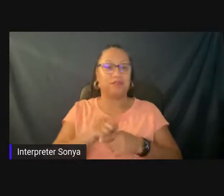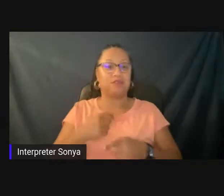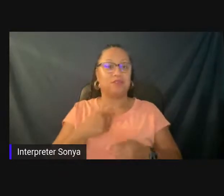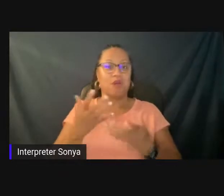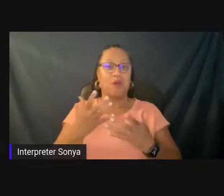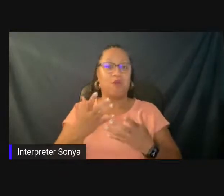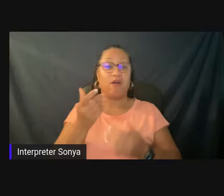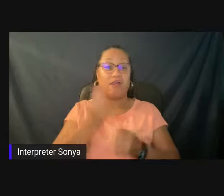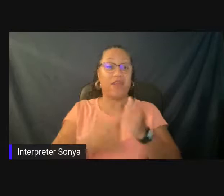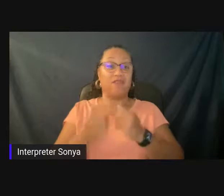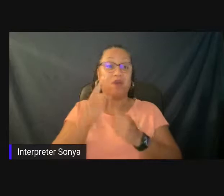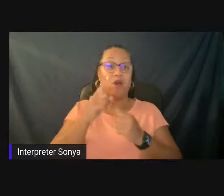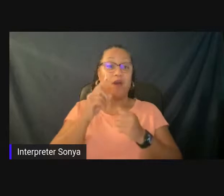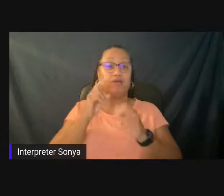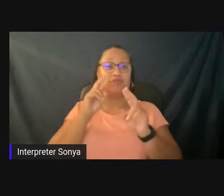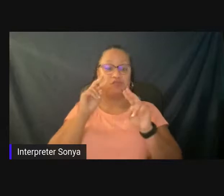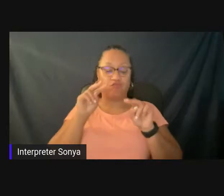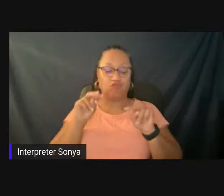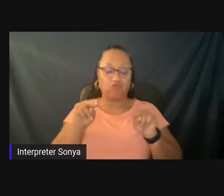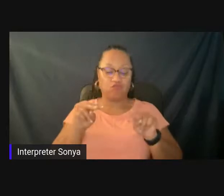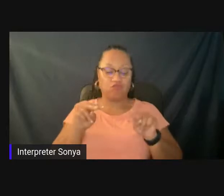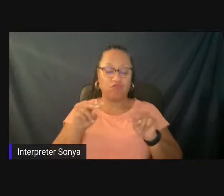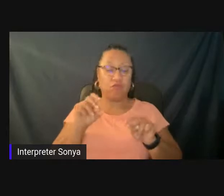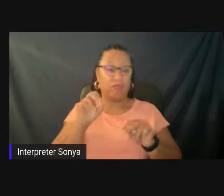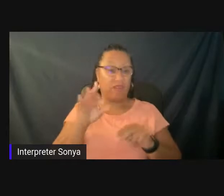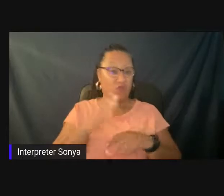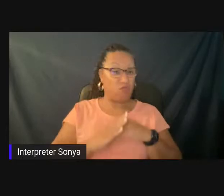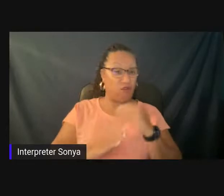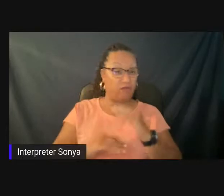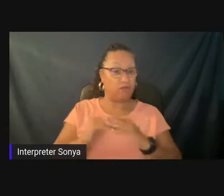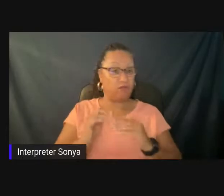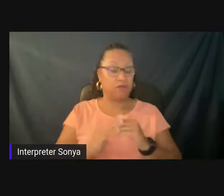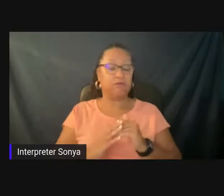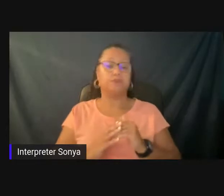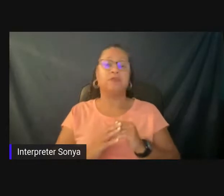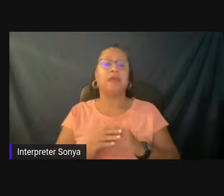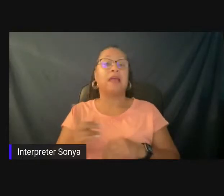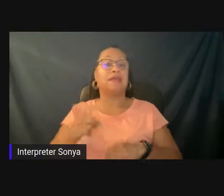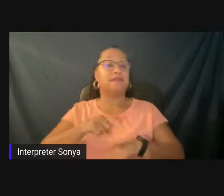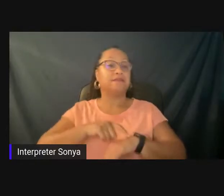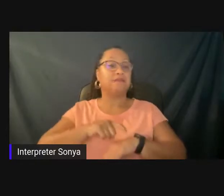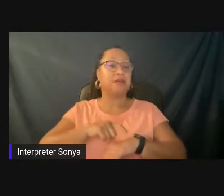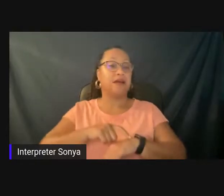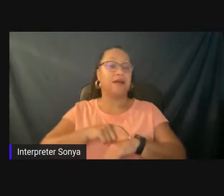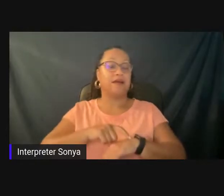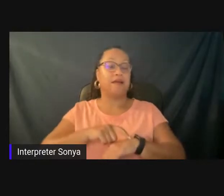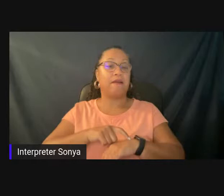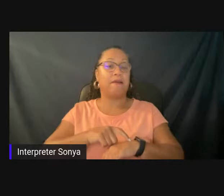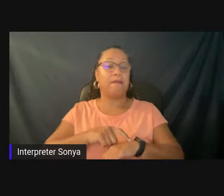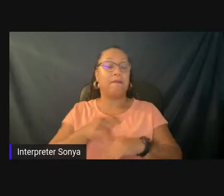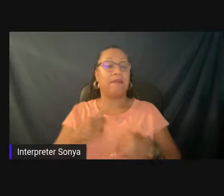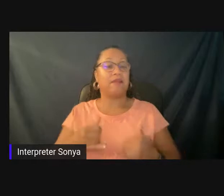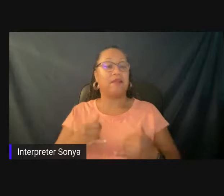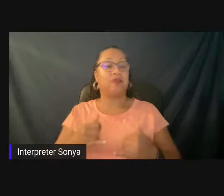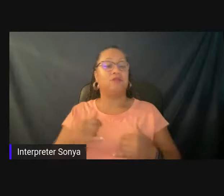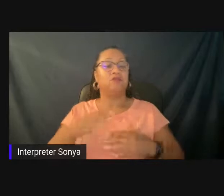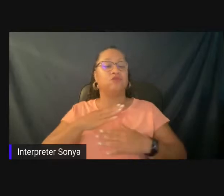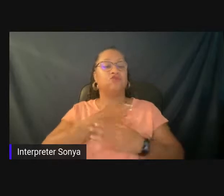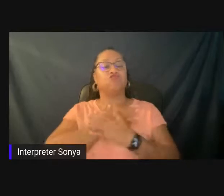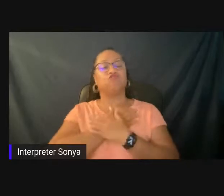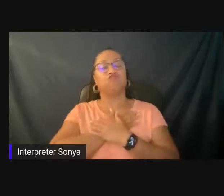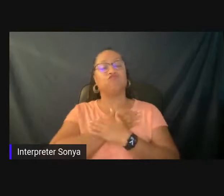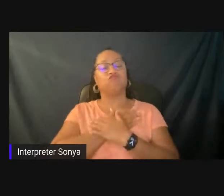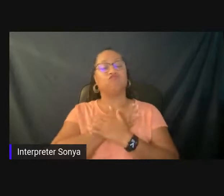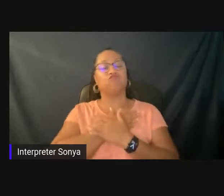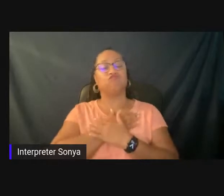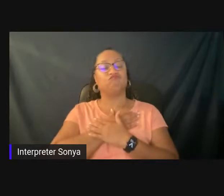their gaze if that feels comfortable for you. And it's time to relax,